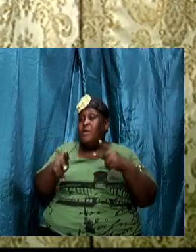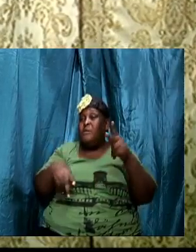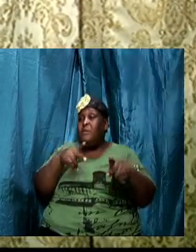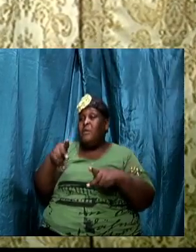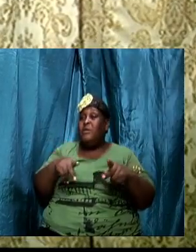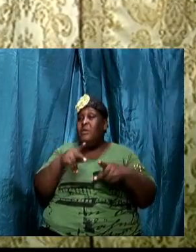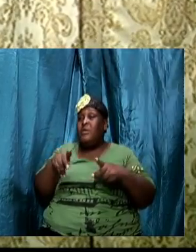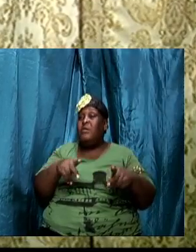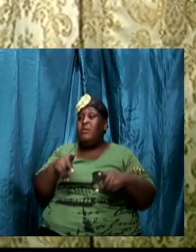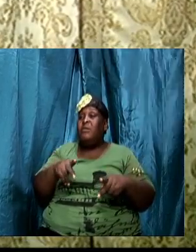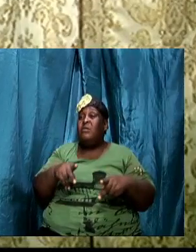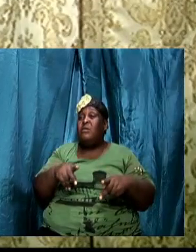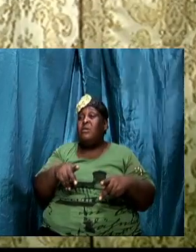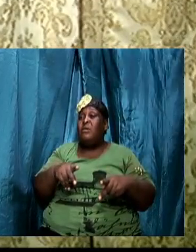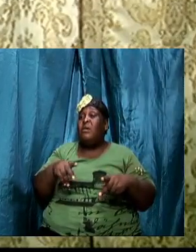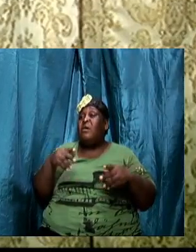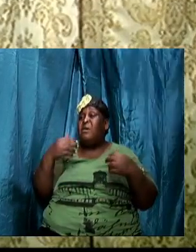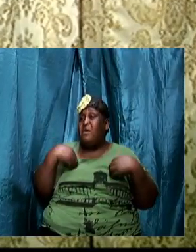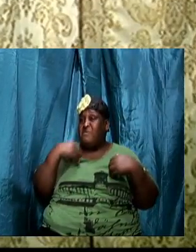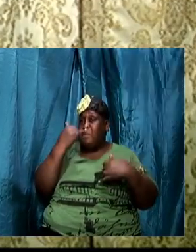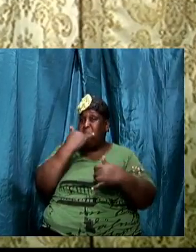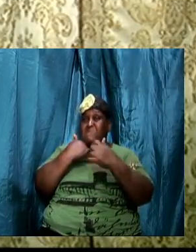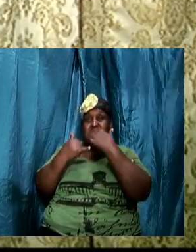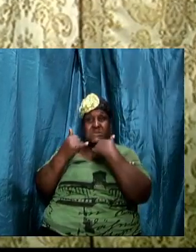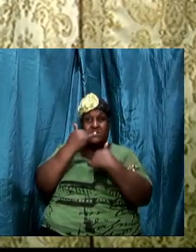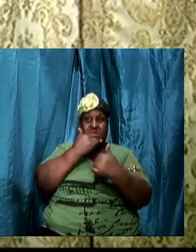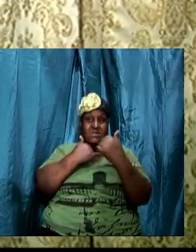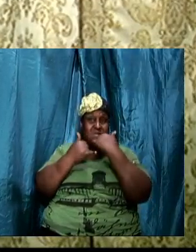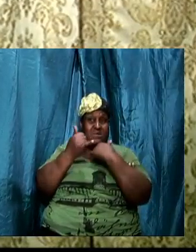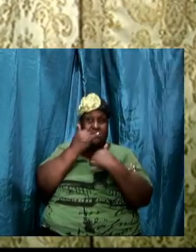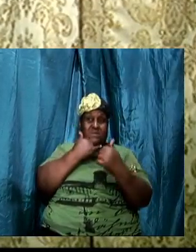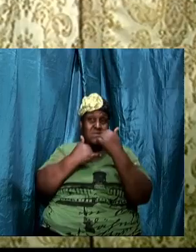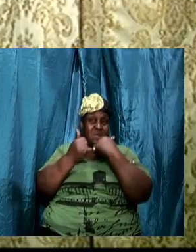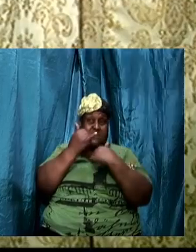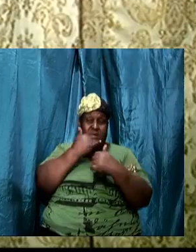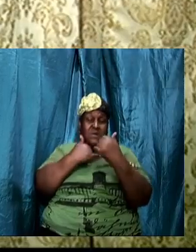have mistakenly and